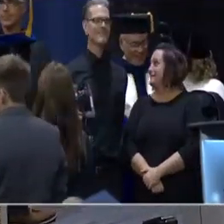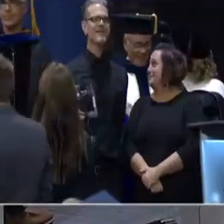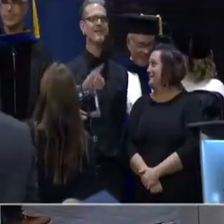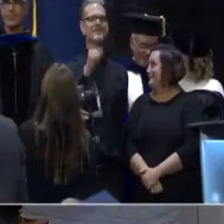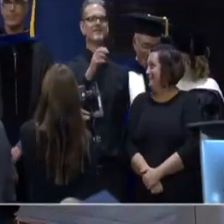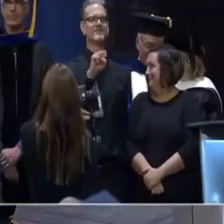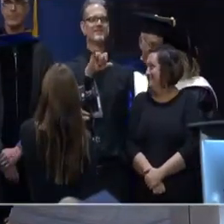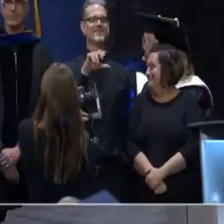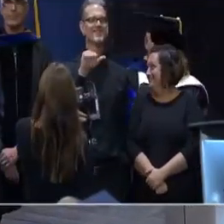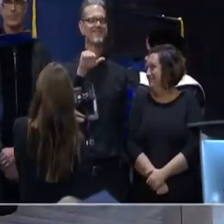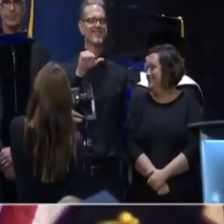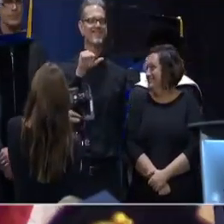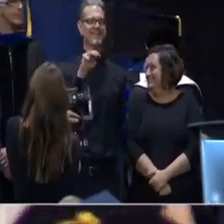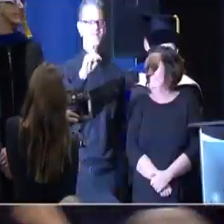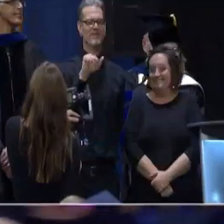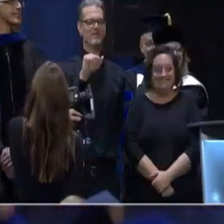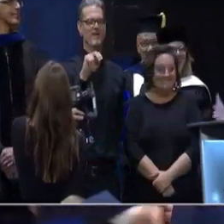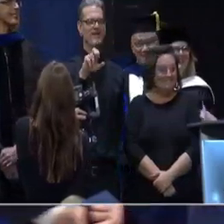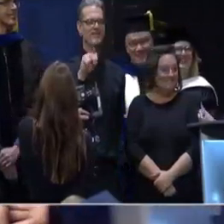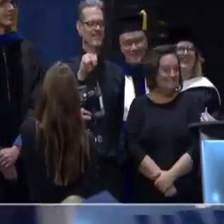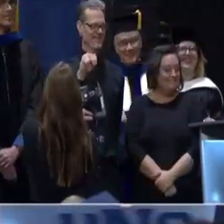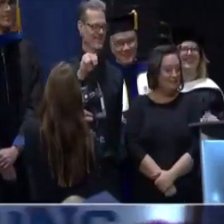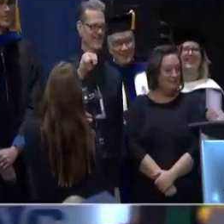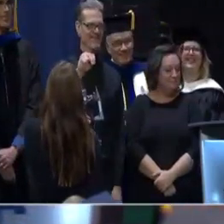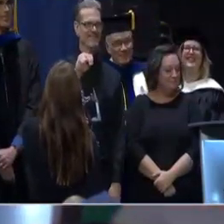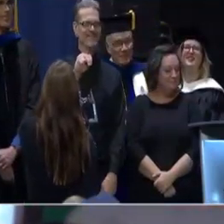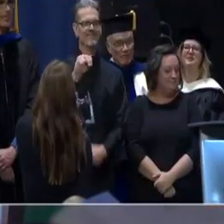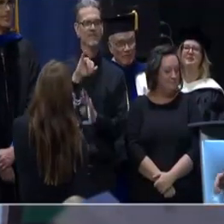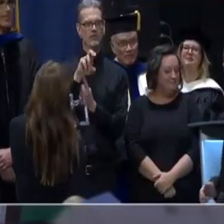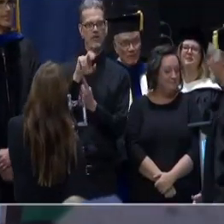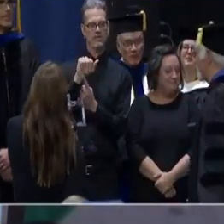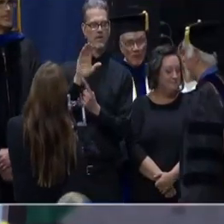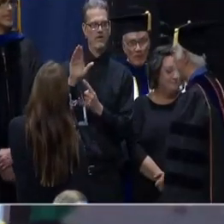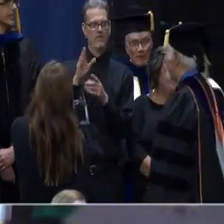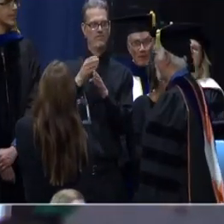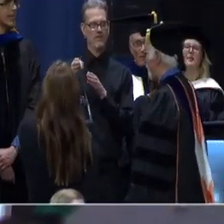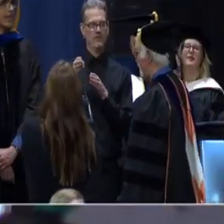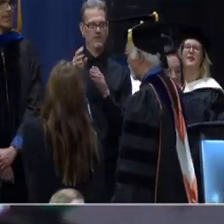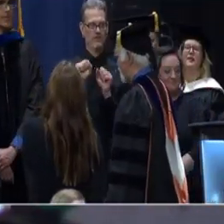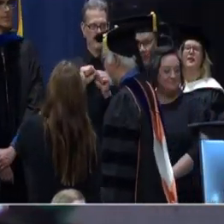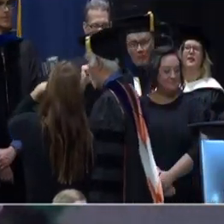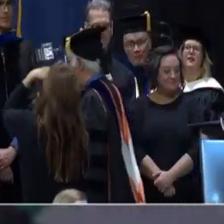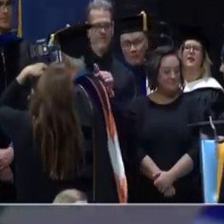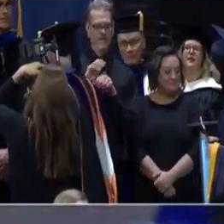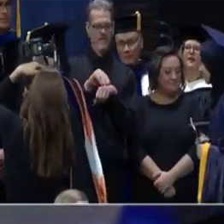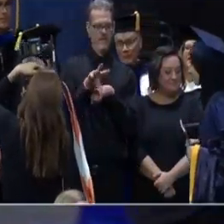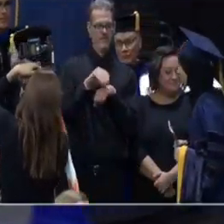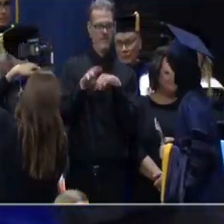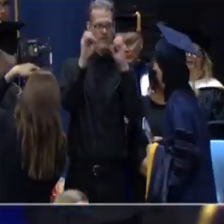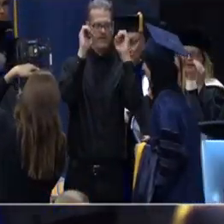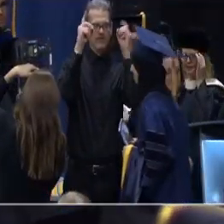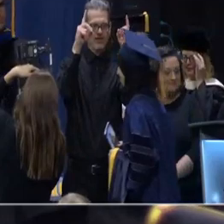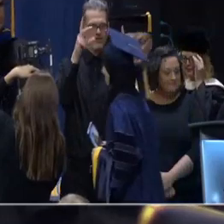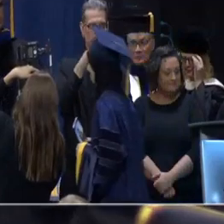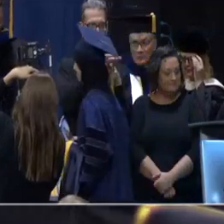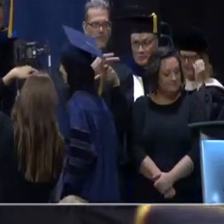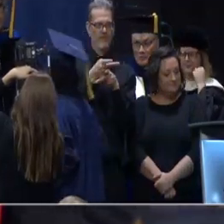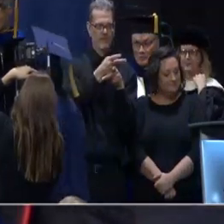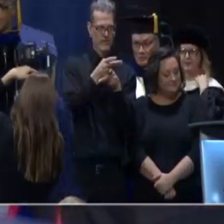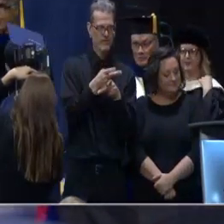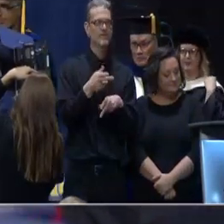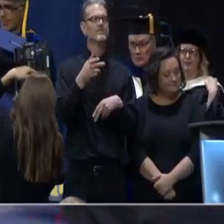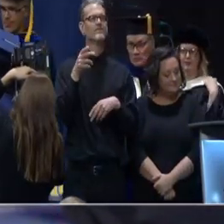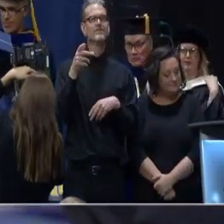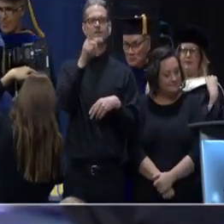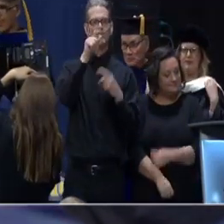Jessica Manson. Jessica Manson's major is Counselor Education and Supervision. Dr. Manson is